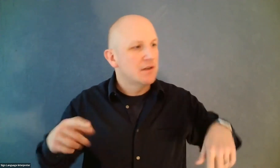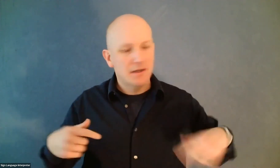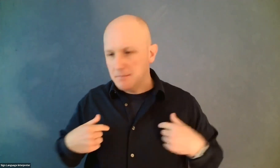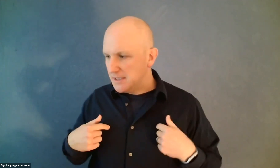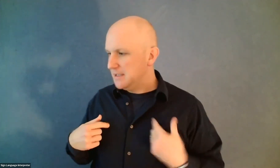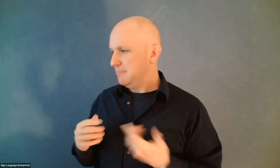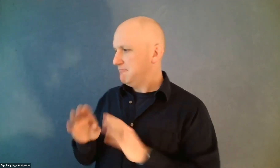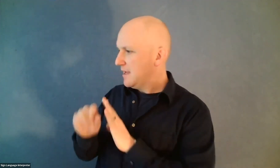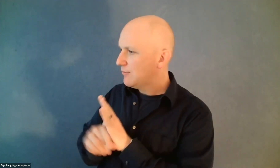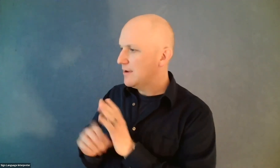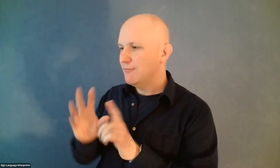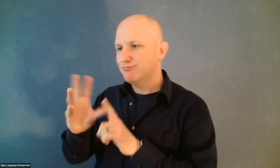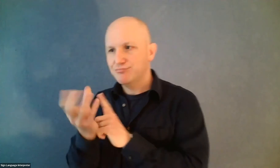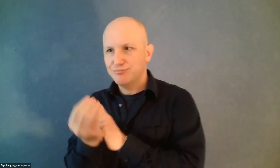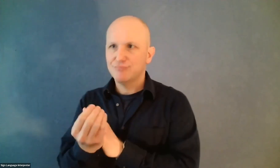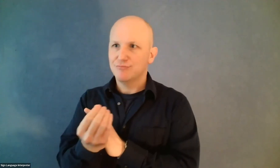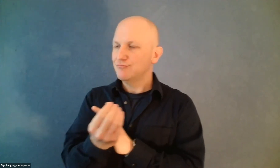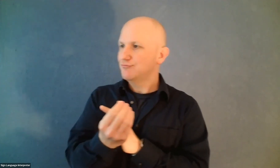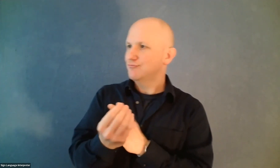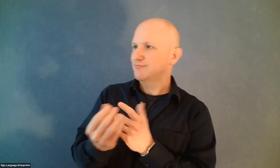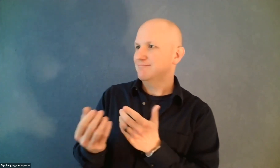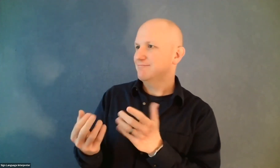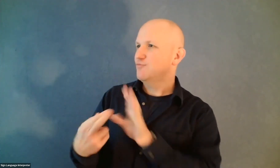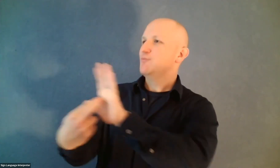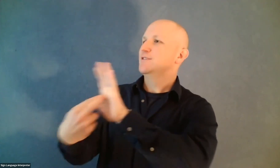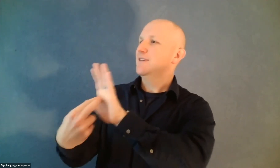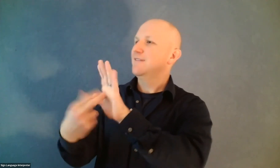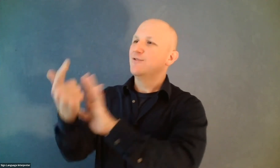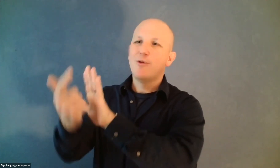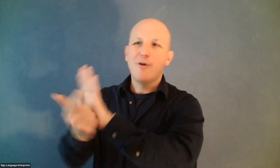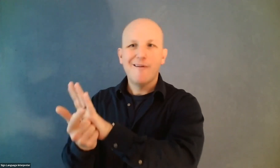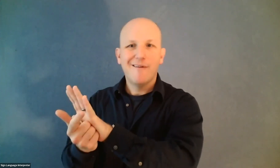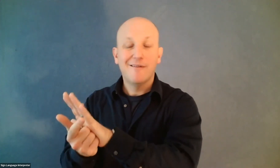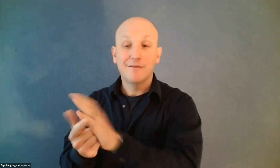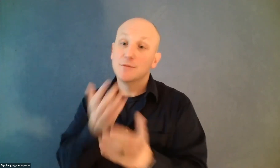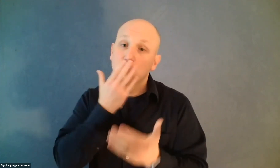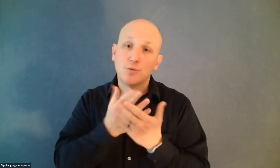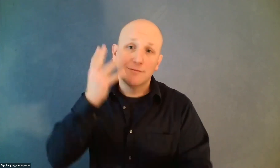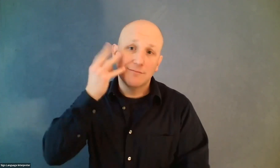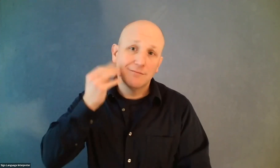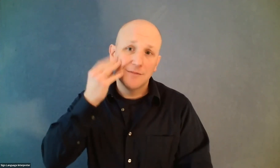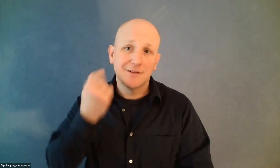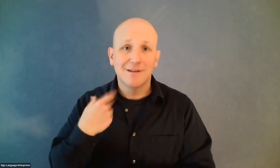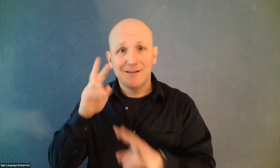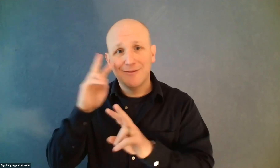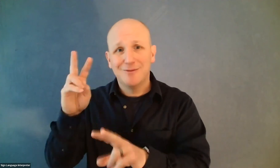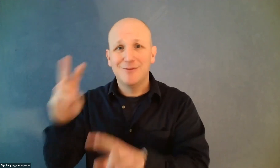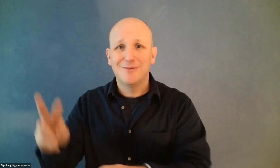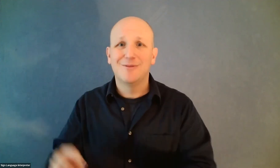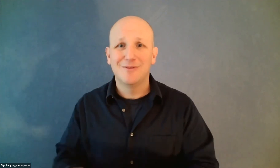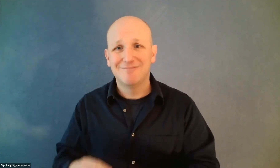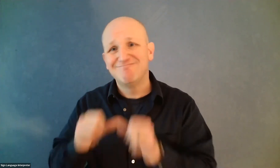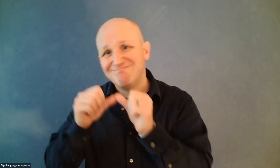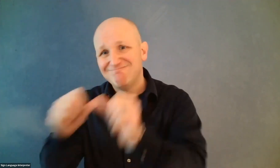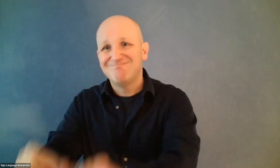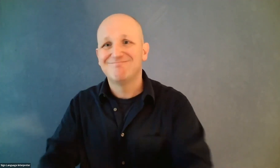aspects to law and things. So it's been a great experience, and I look forward to it. Thank you